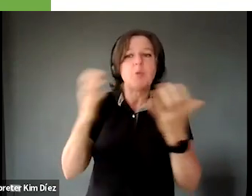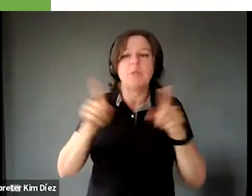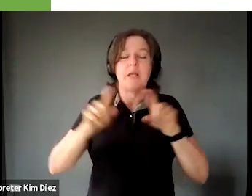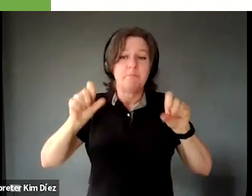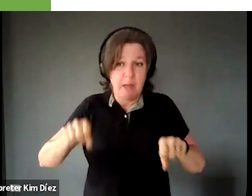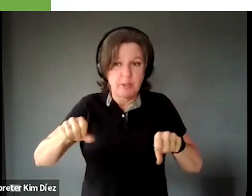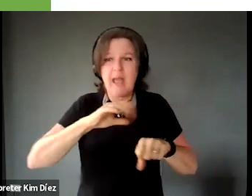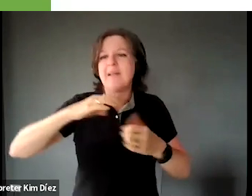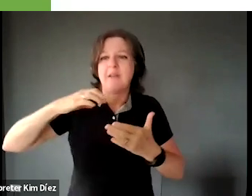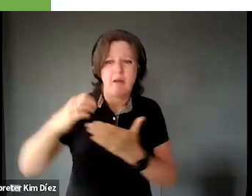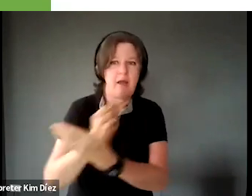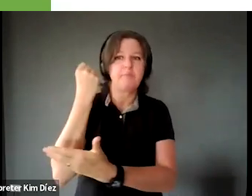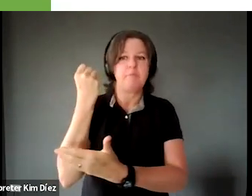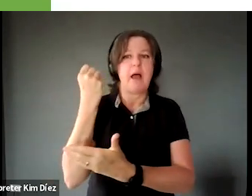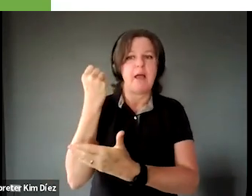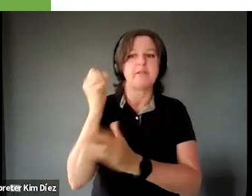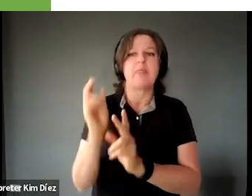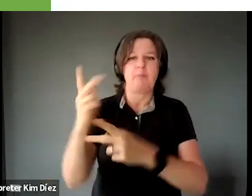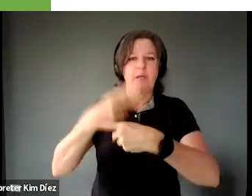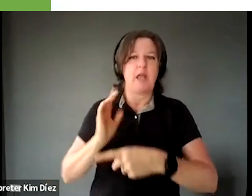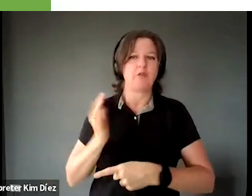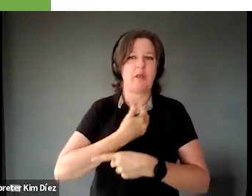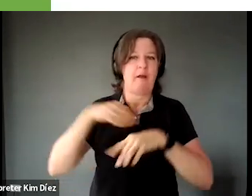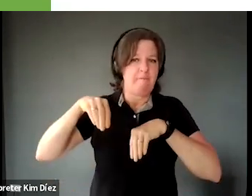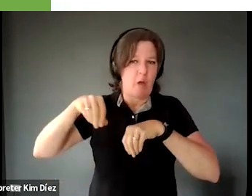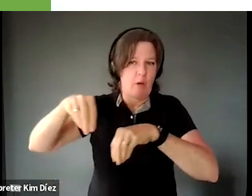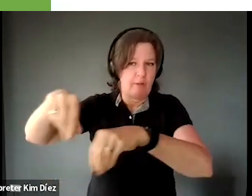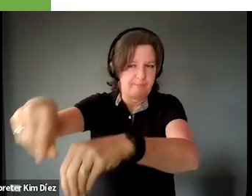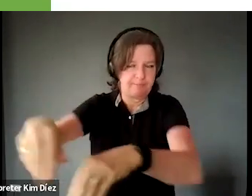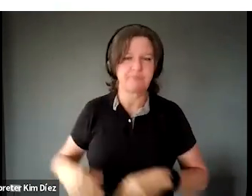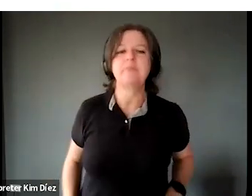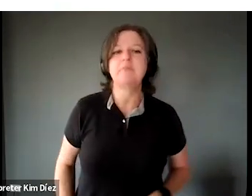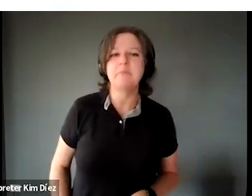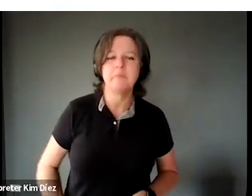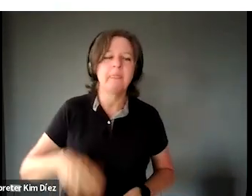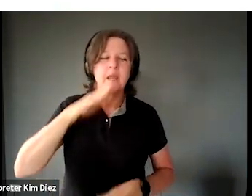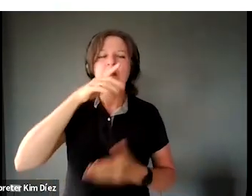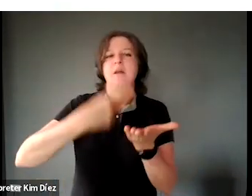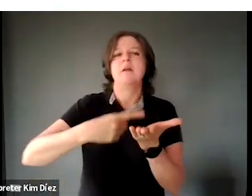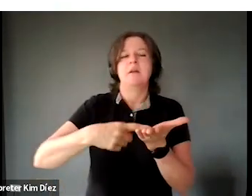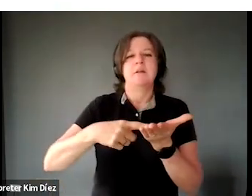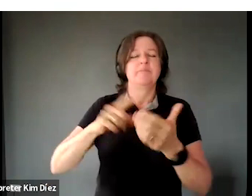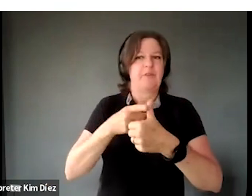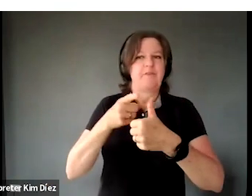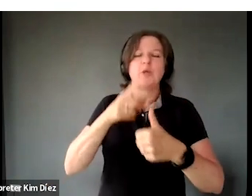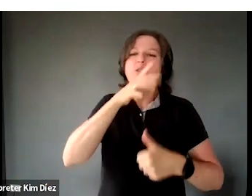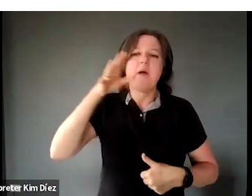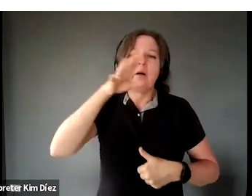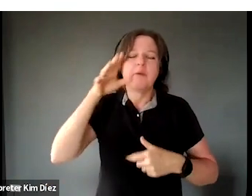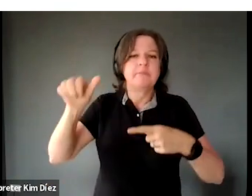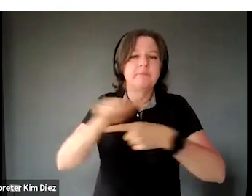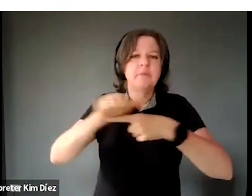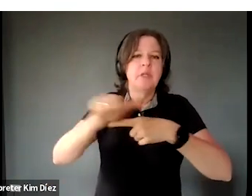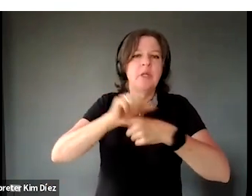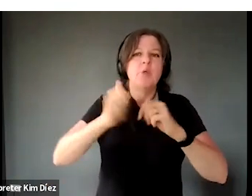can help us to reduce to the most degree possible the presence of cadmium. So let's talk now about the